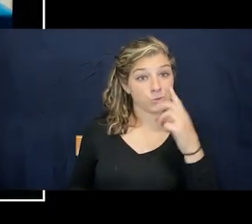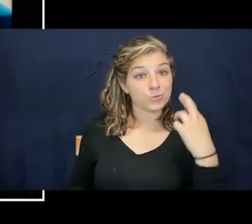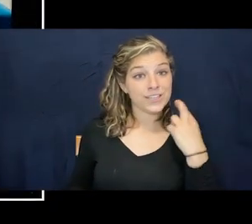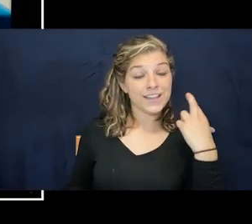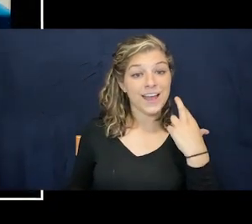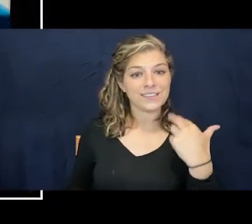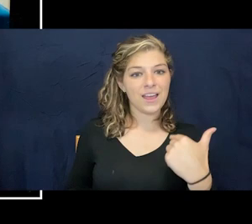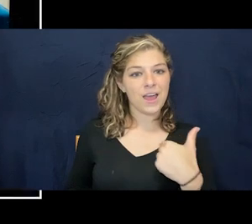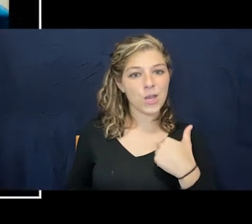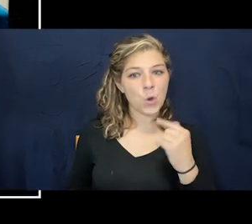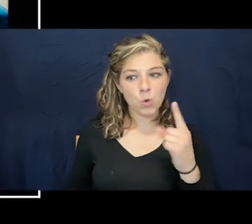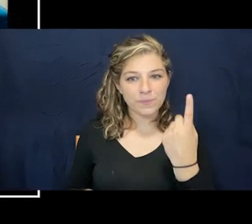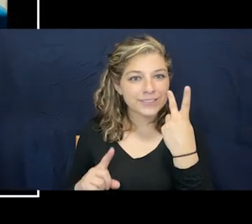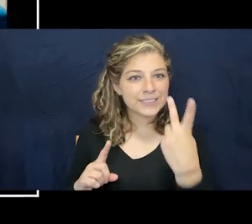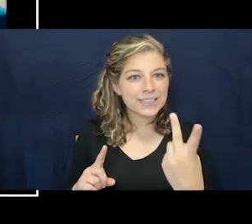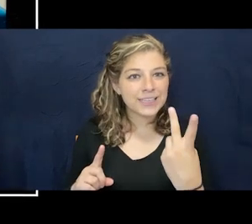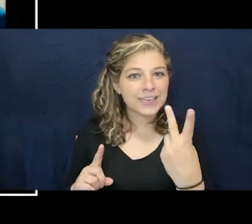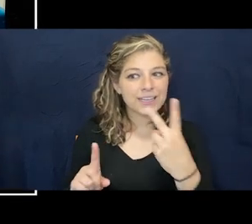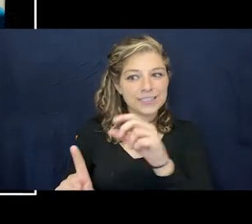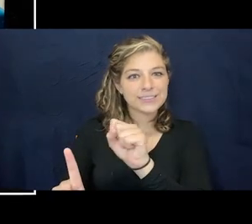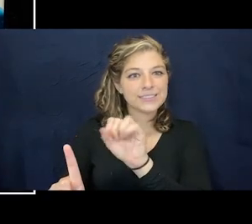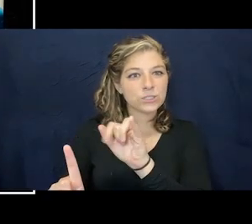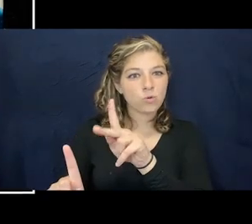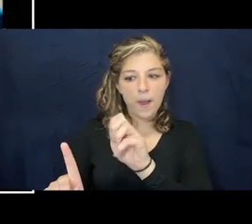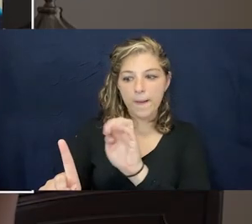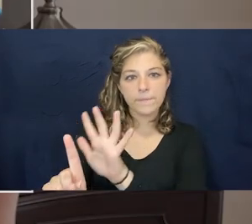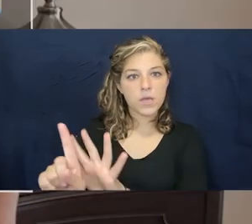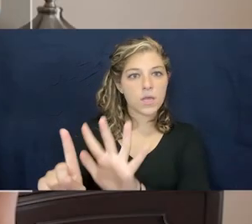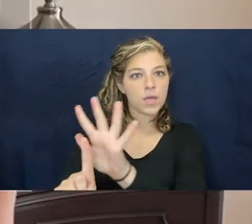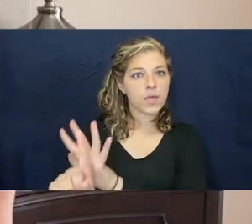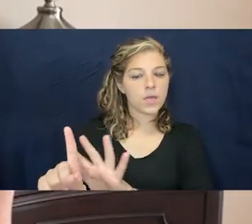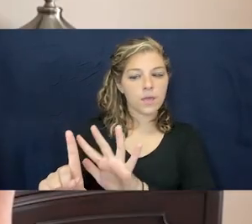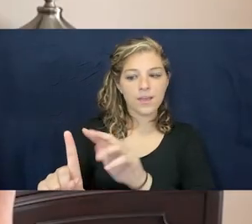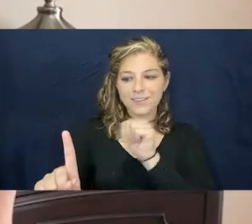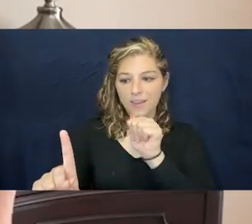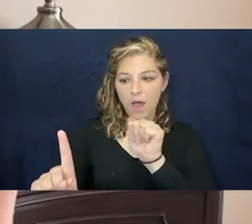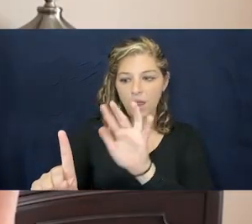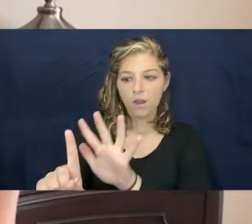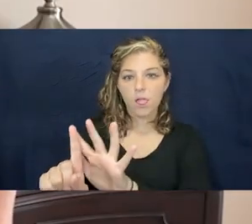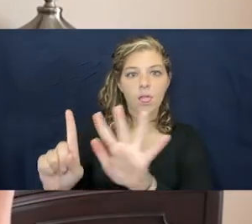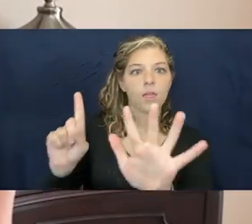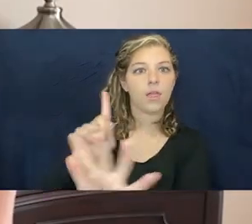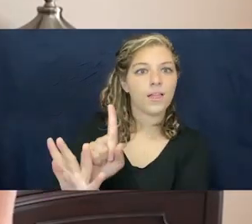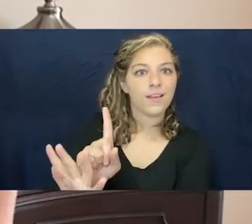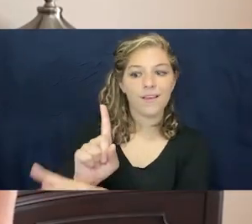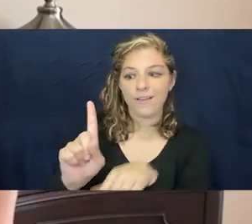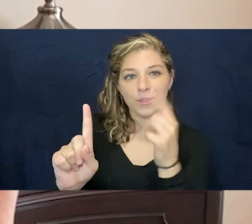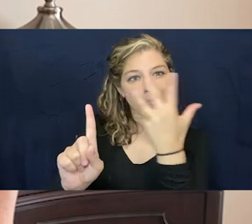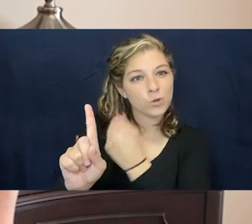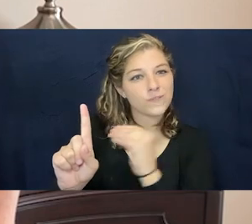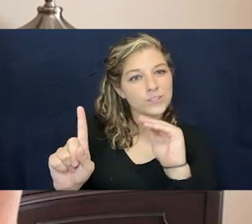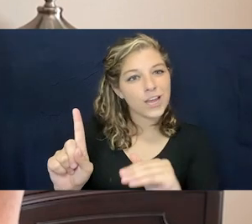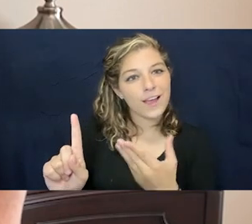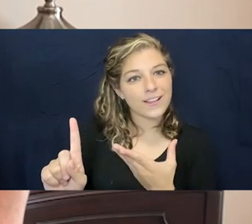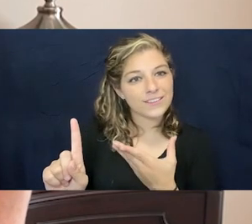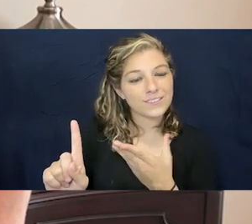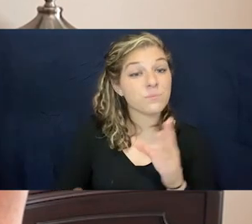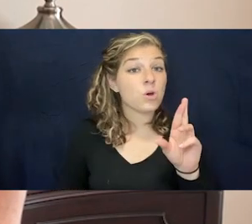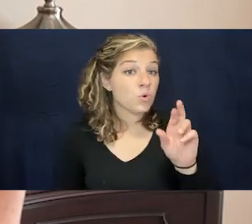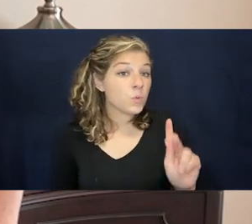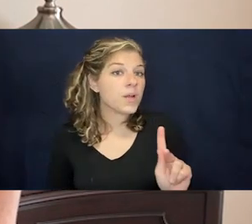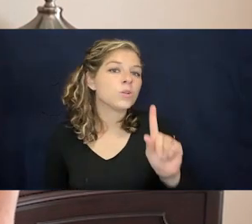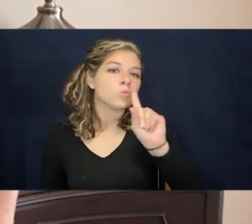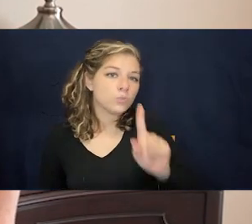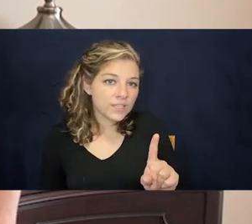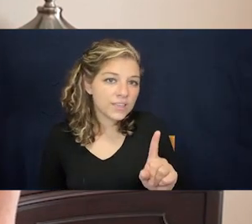I realized that I had only been seeing the syndrome and not this wonderful child. But